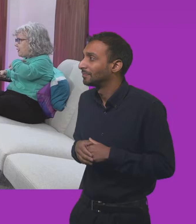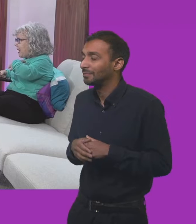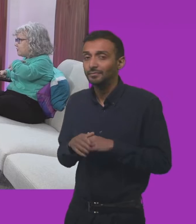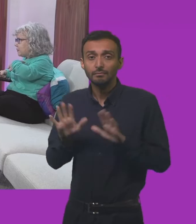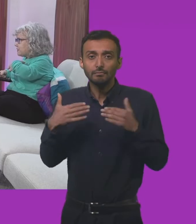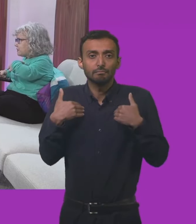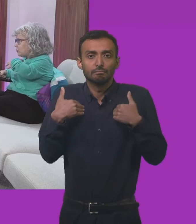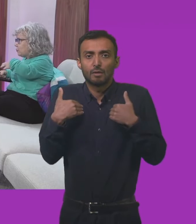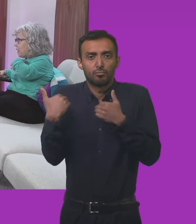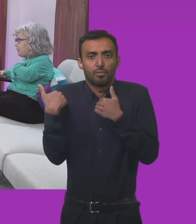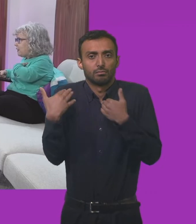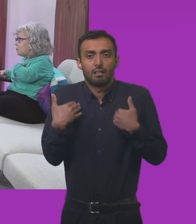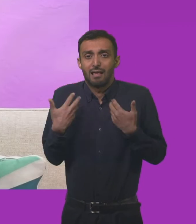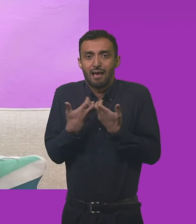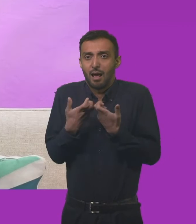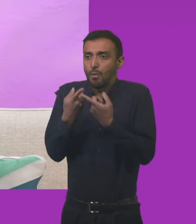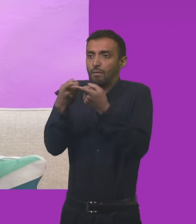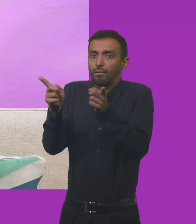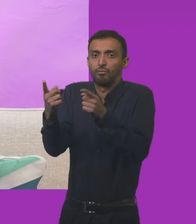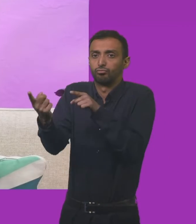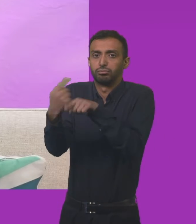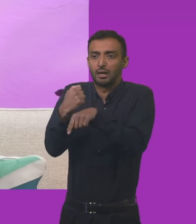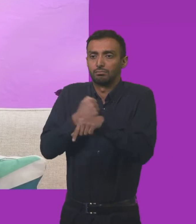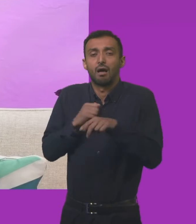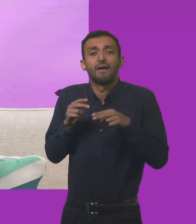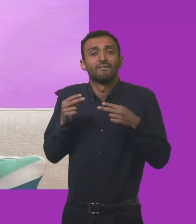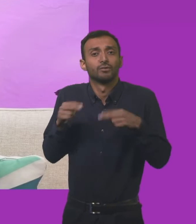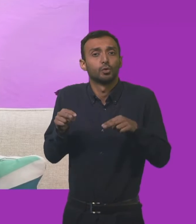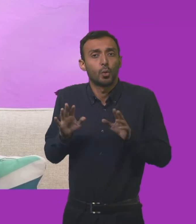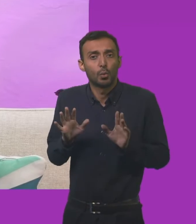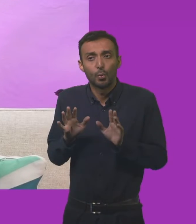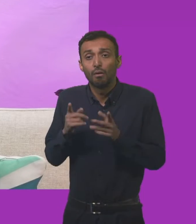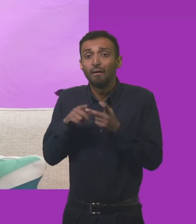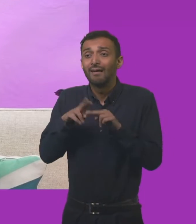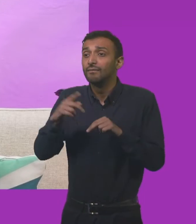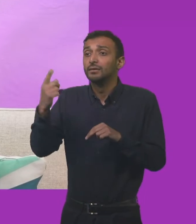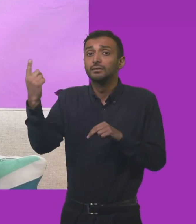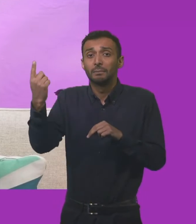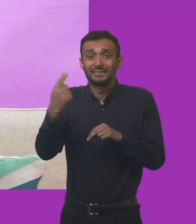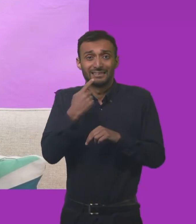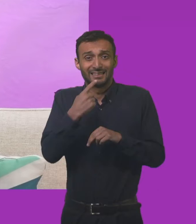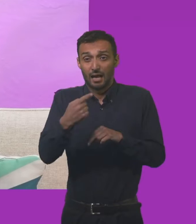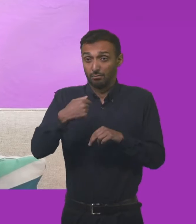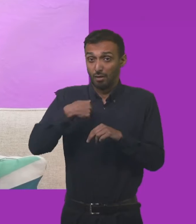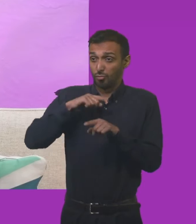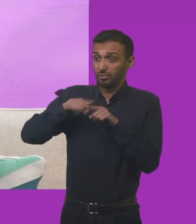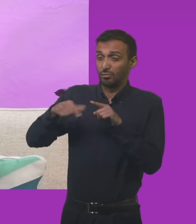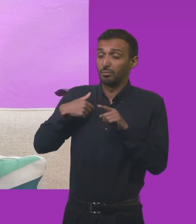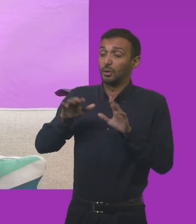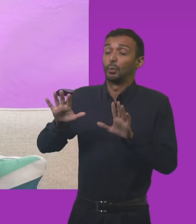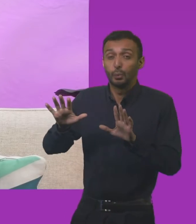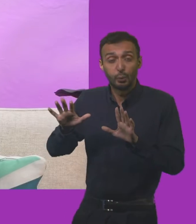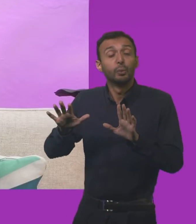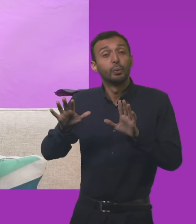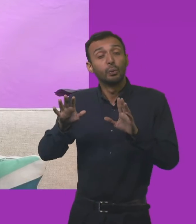people react to my videos. So if somebody says that, first of all, my take is, wow, how is it possible that we can have